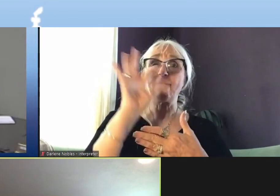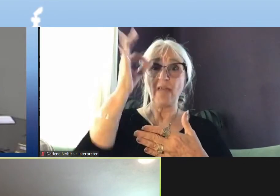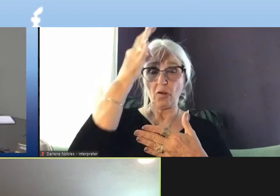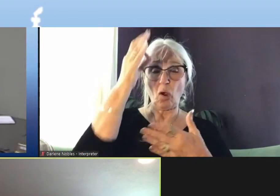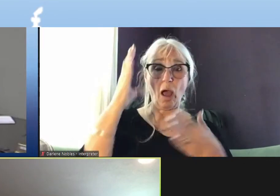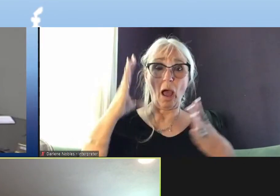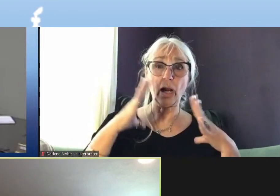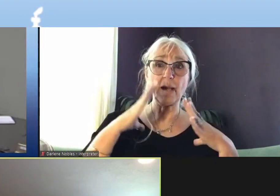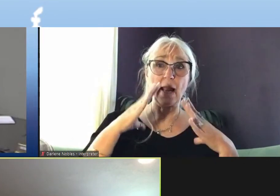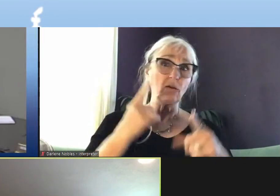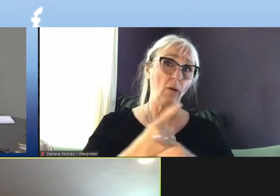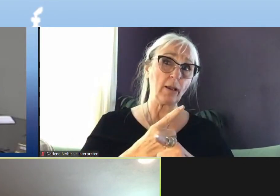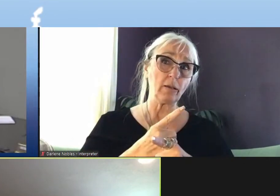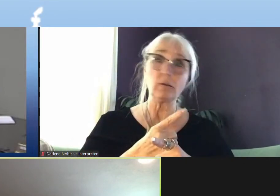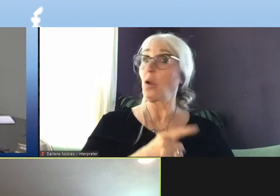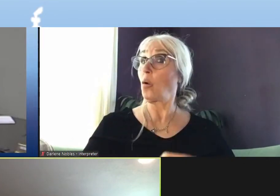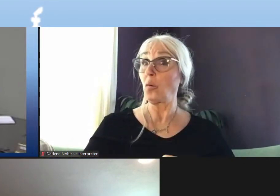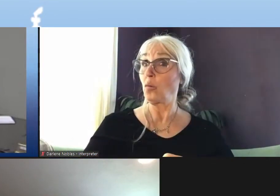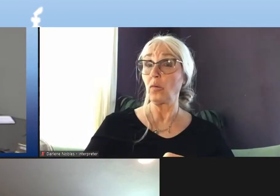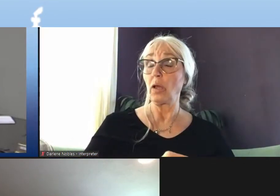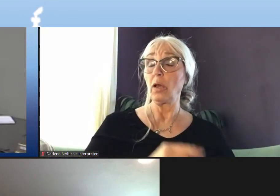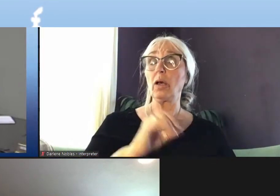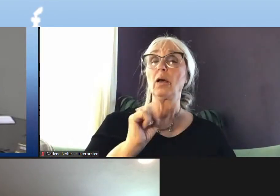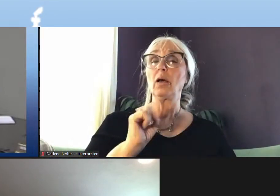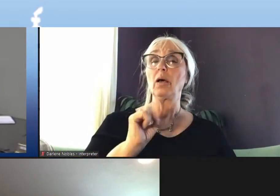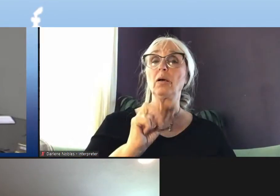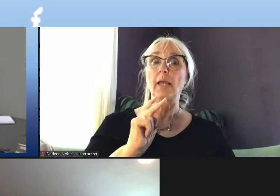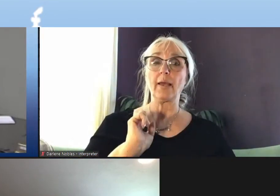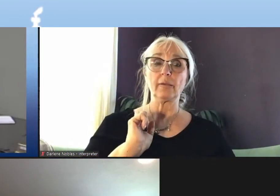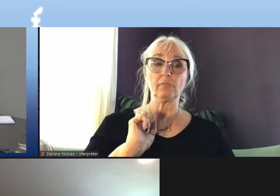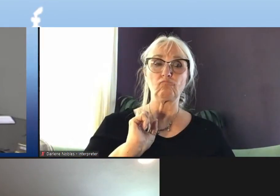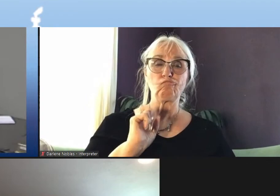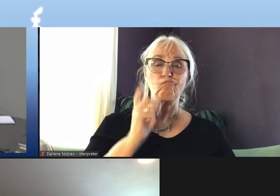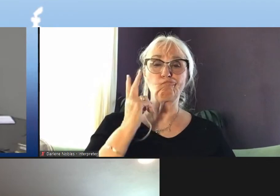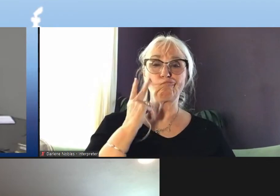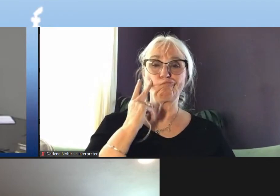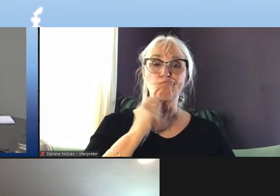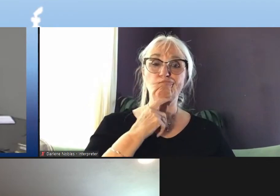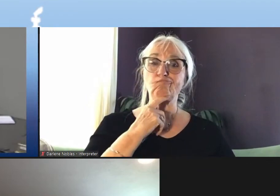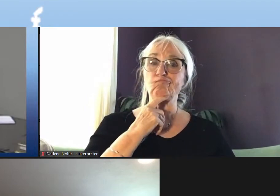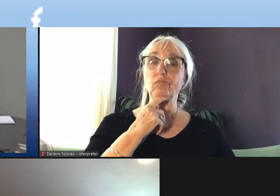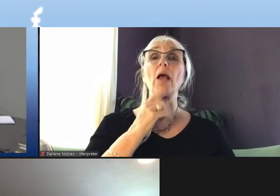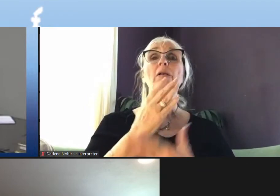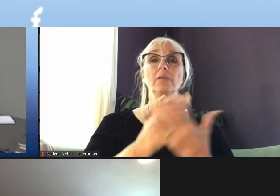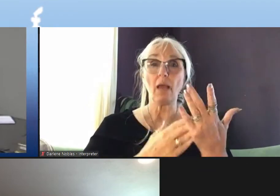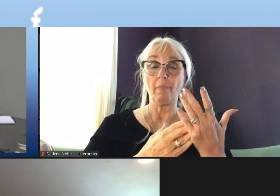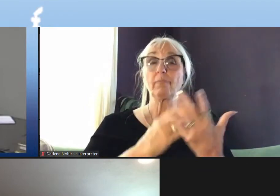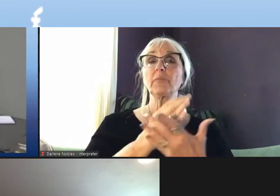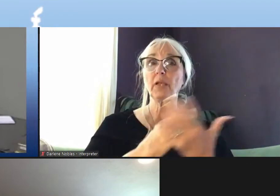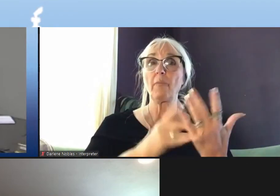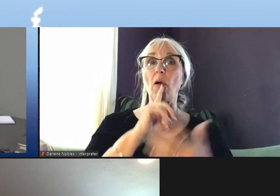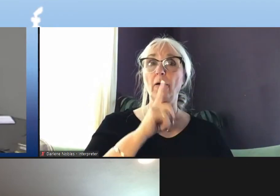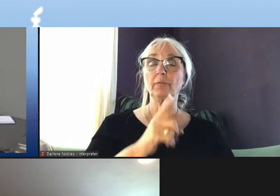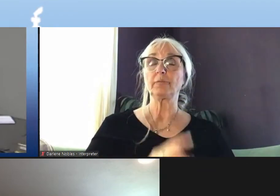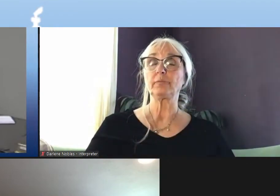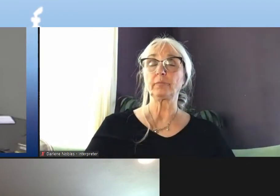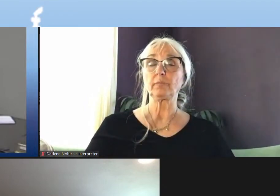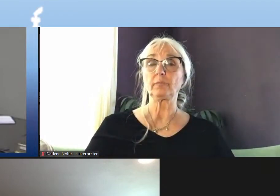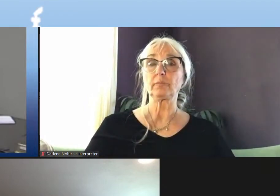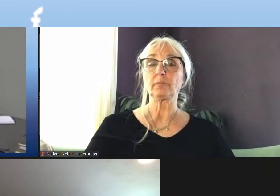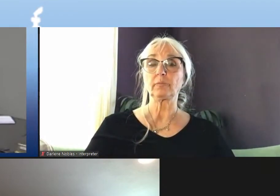right? No. Well, let's see. Some of them are. Some of them are.